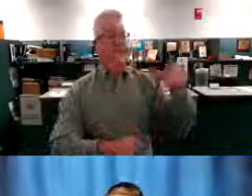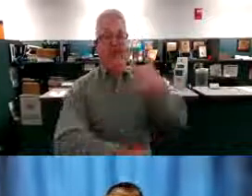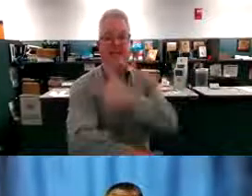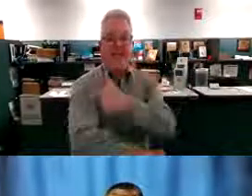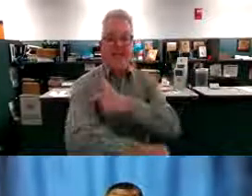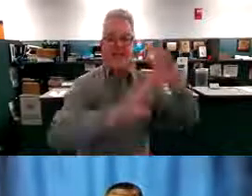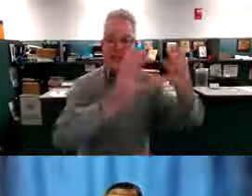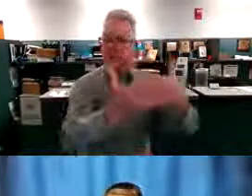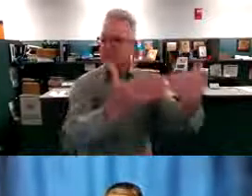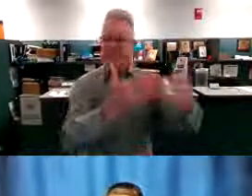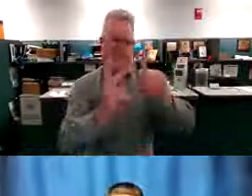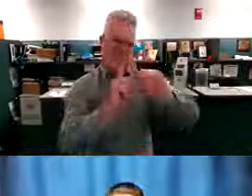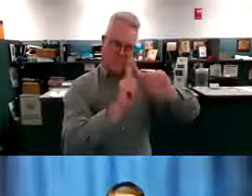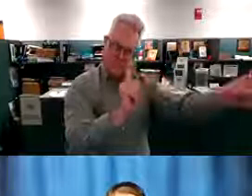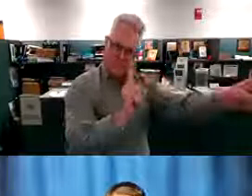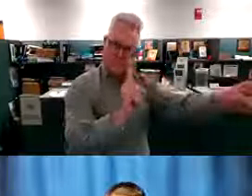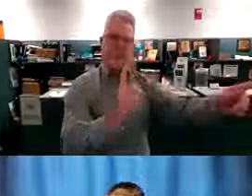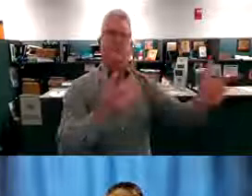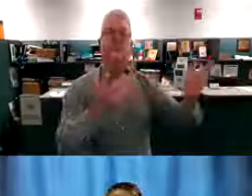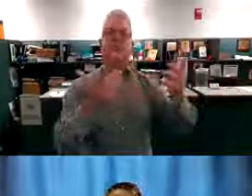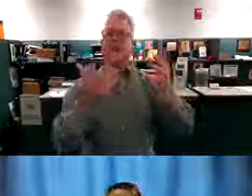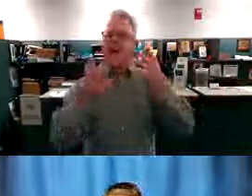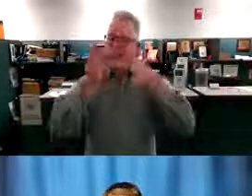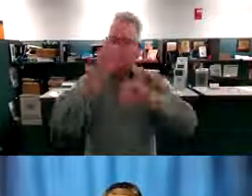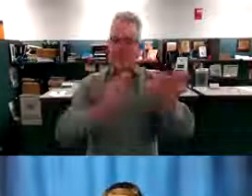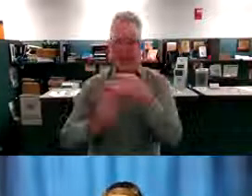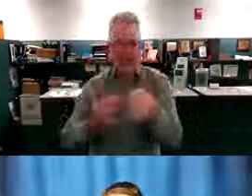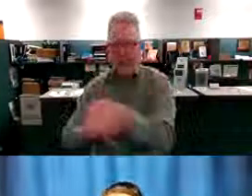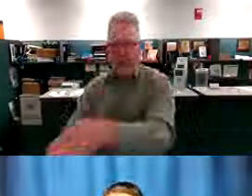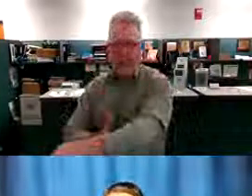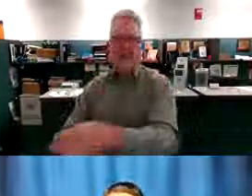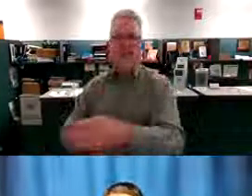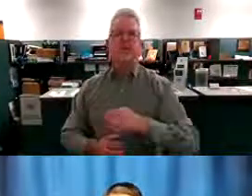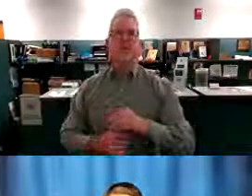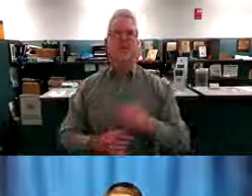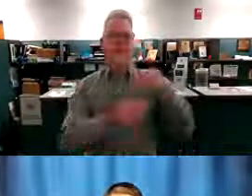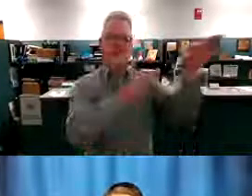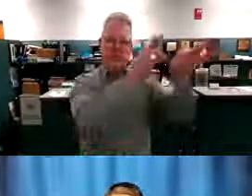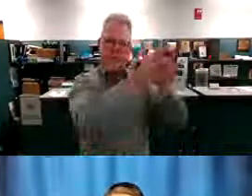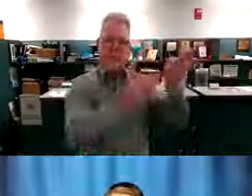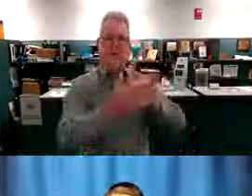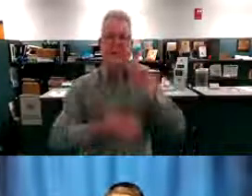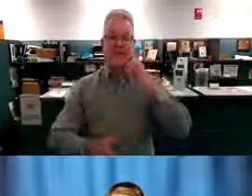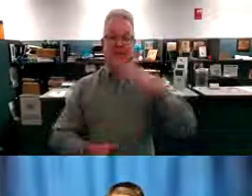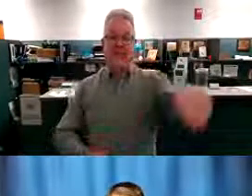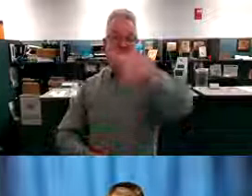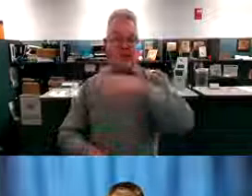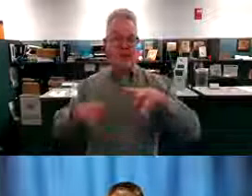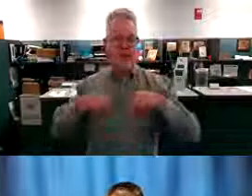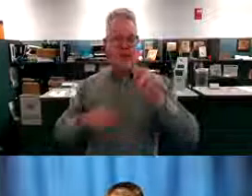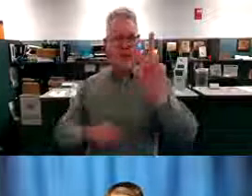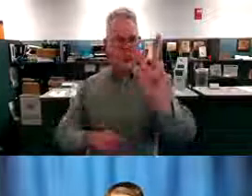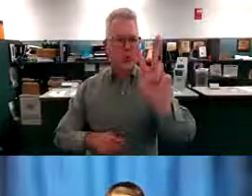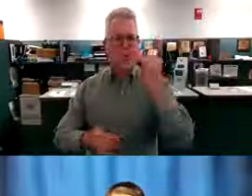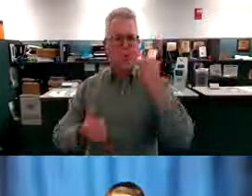health line, or maybe some place in the vaccination system, instead of trying to navigate through an automated